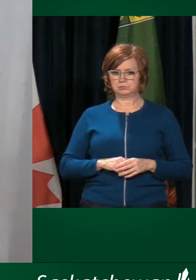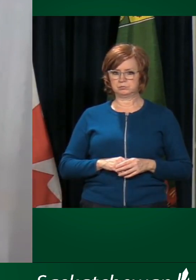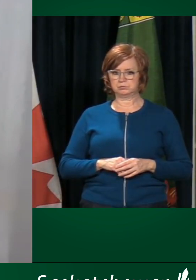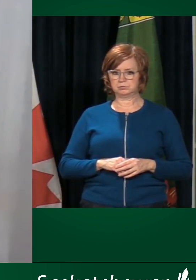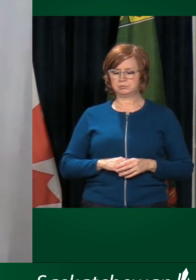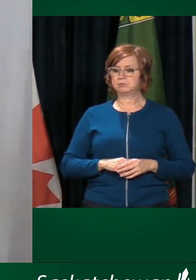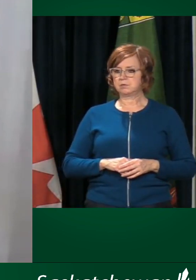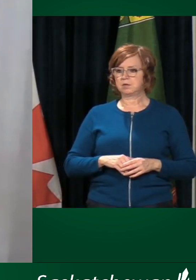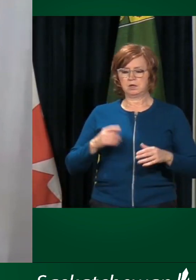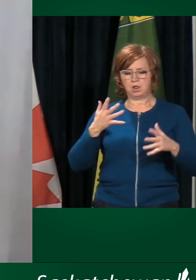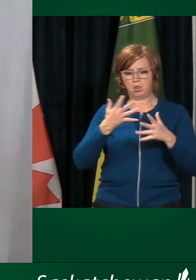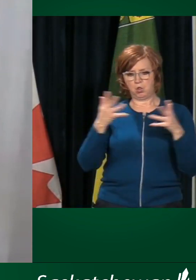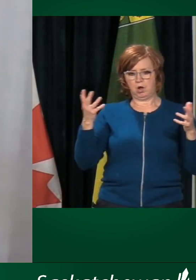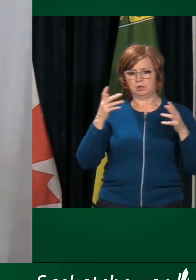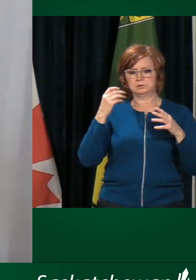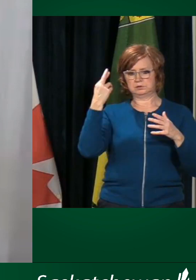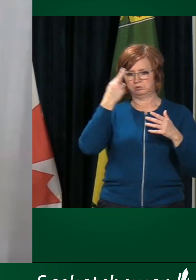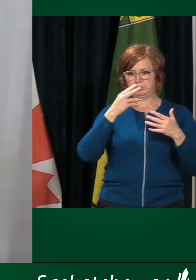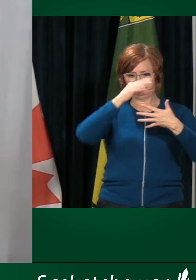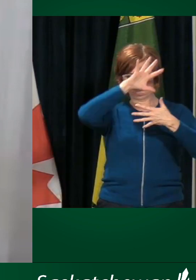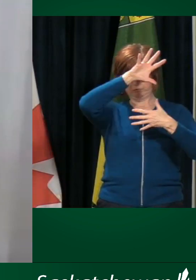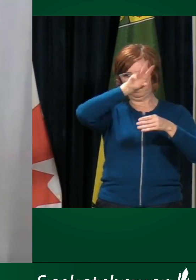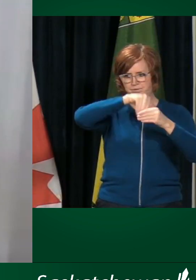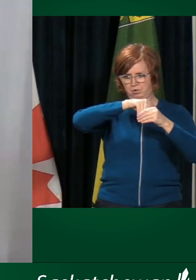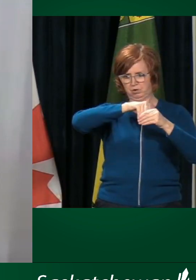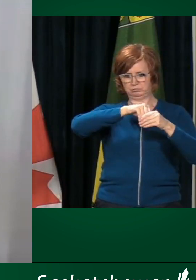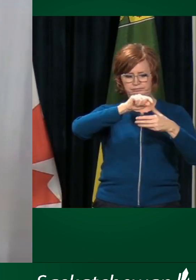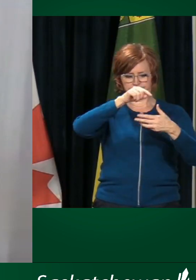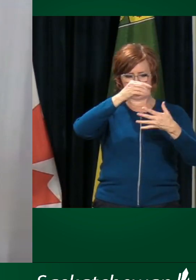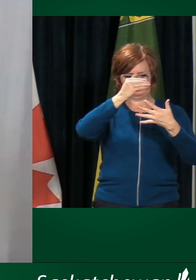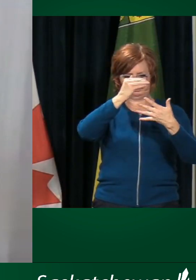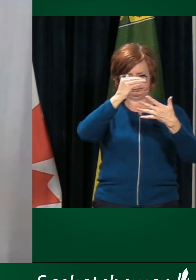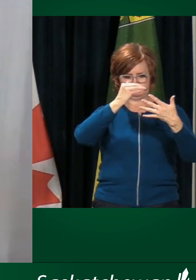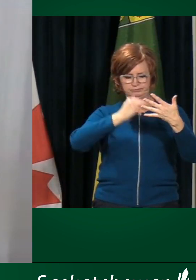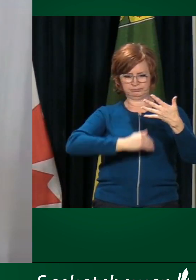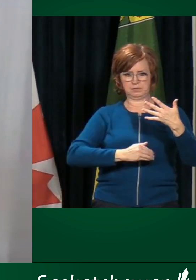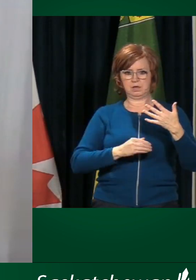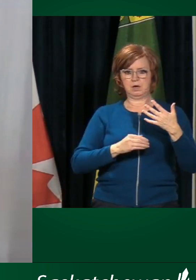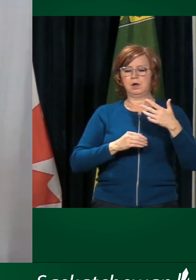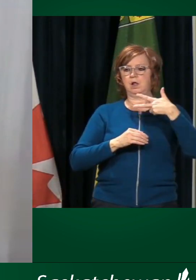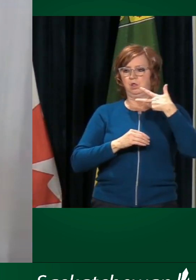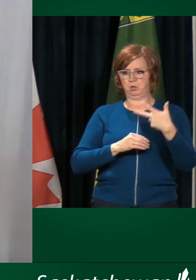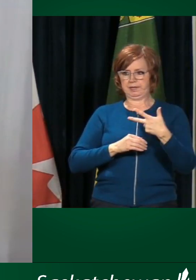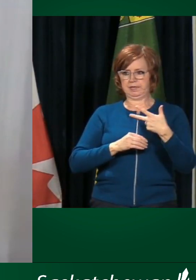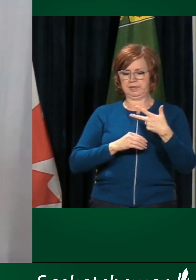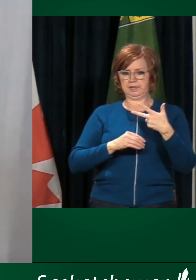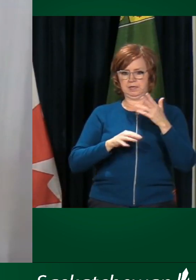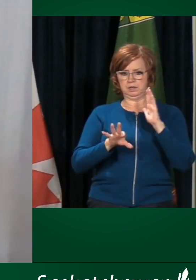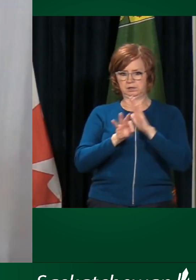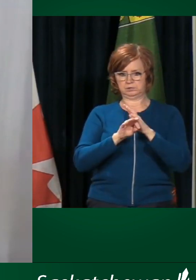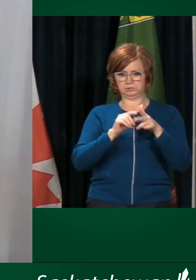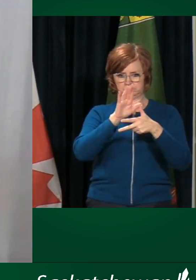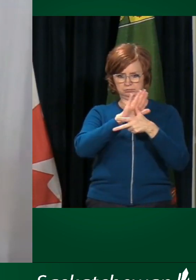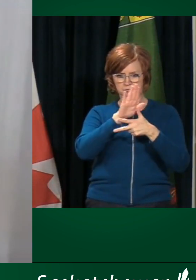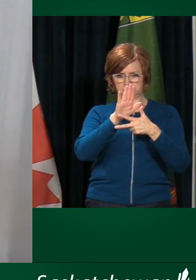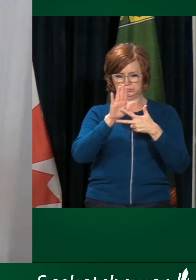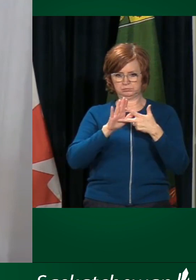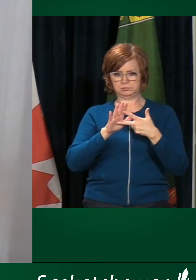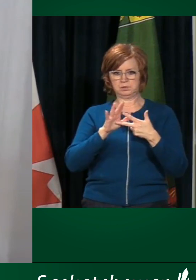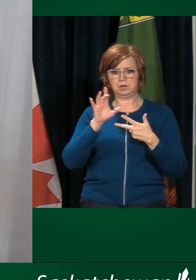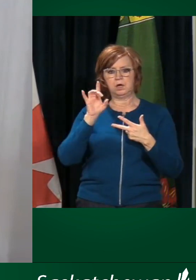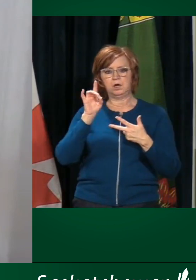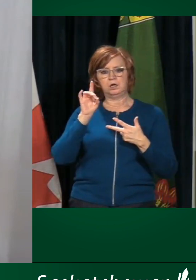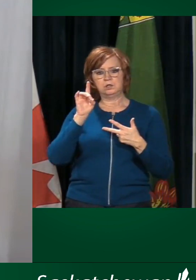basic reproductive number. And so the 3 methodologies that were used by Dr. Oska's